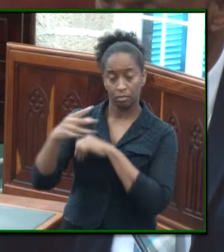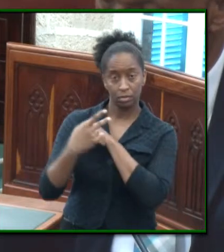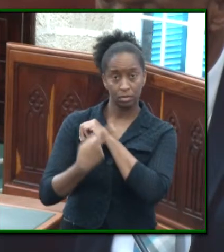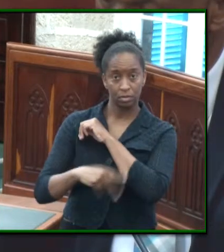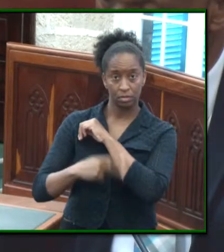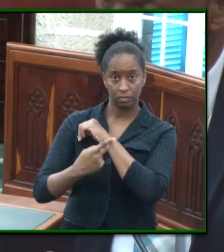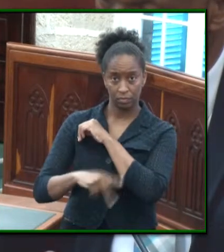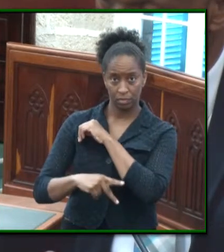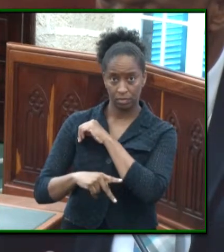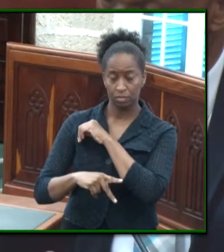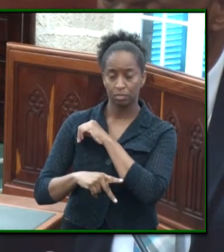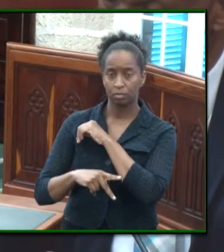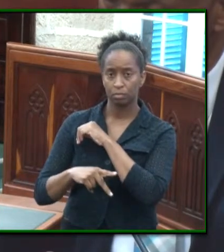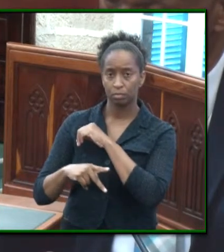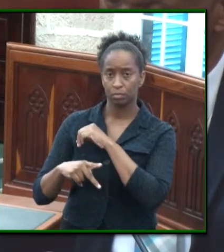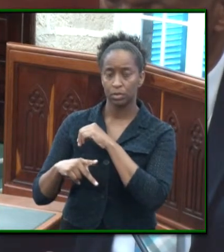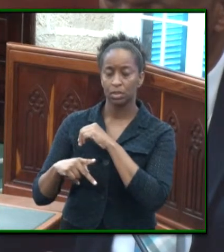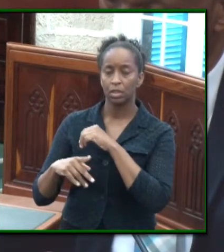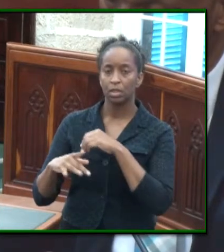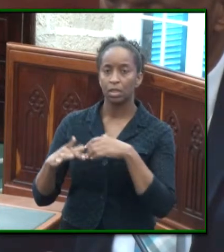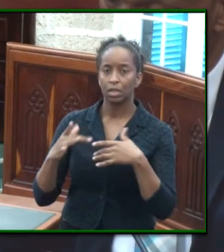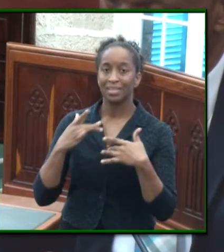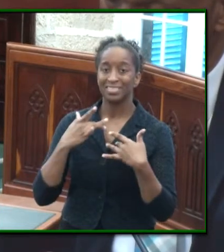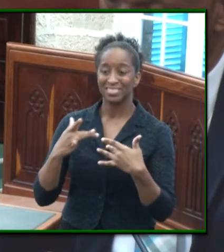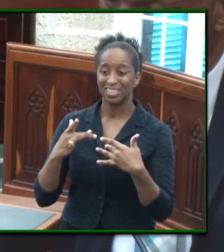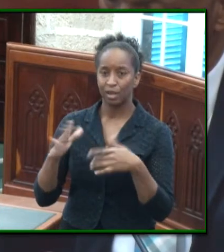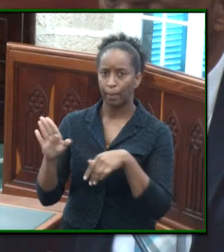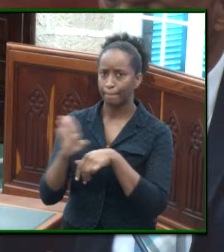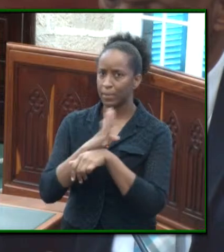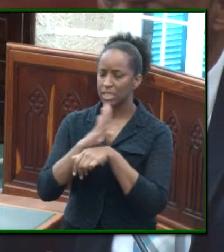place in St. Philip, but in more